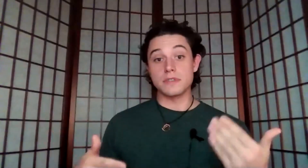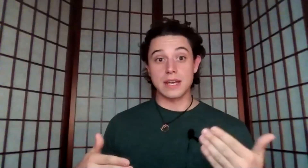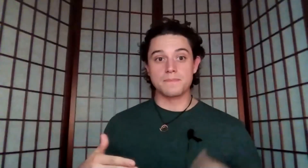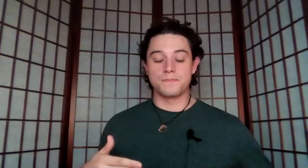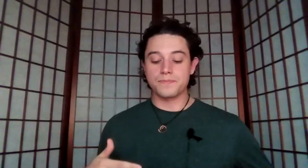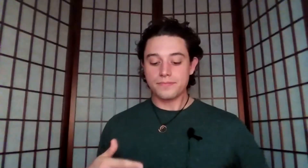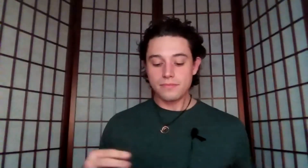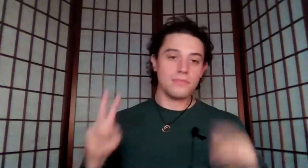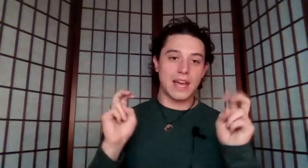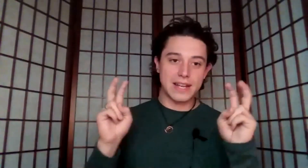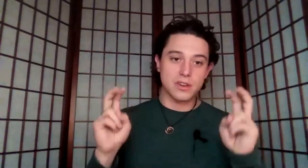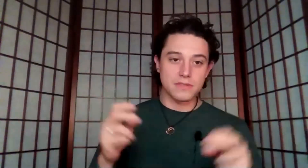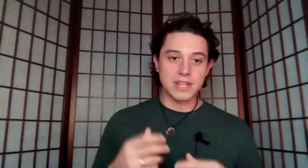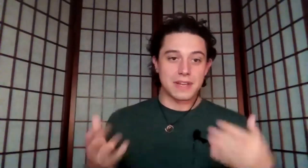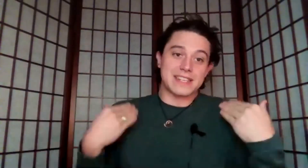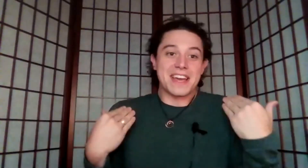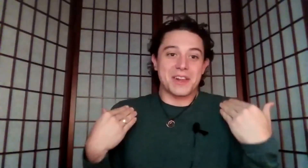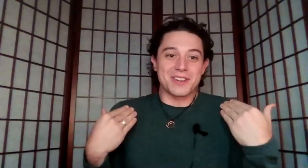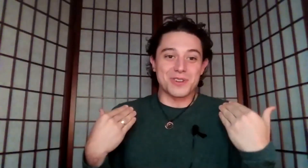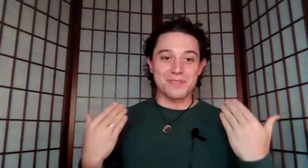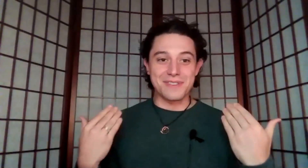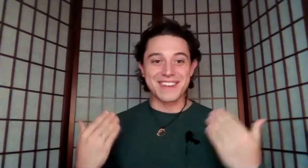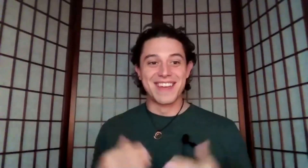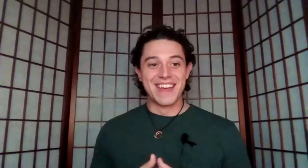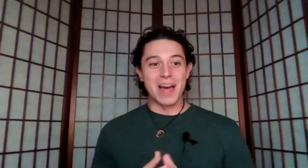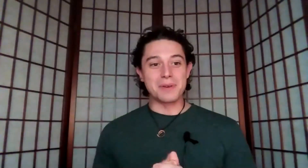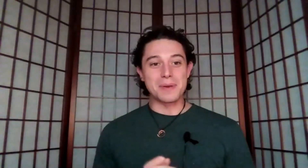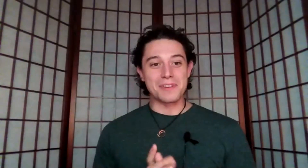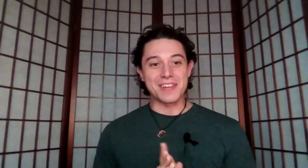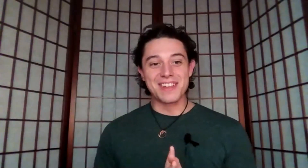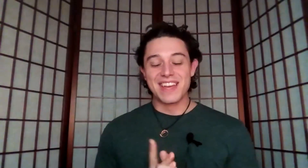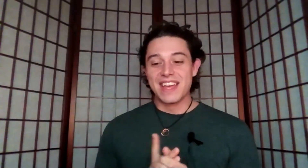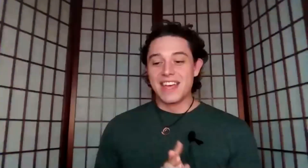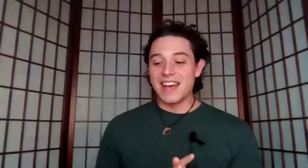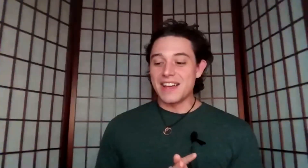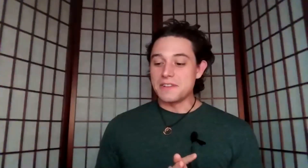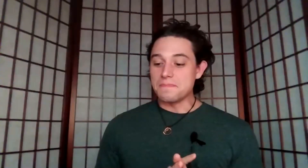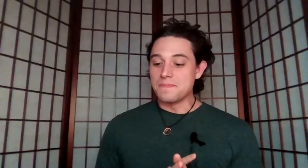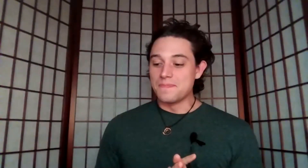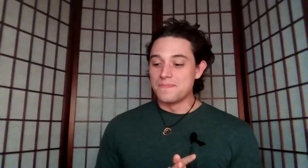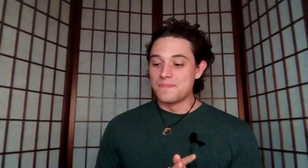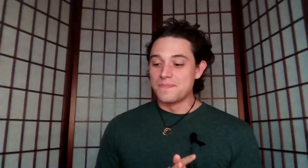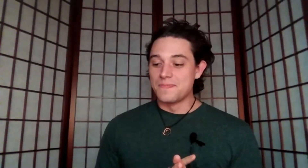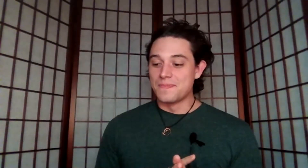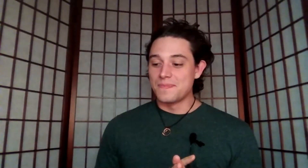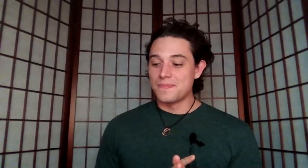to work overtime. And I say overtime because I get a lot of joy from it, helping people heal.